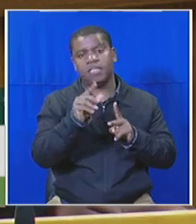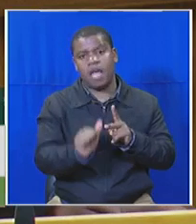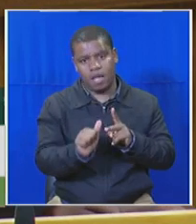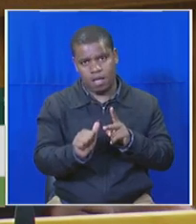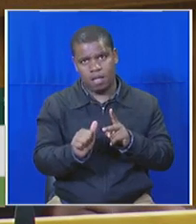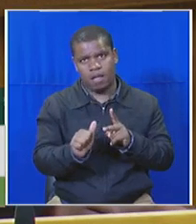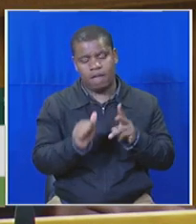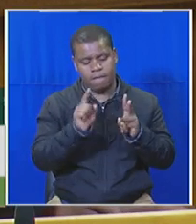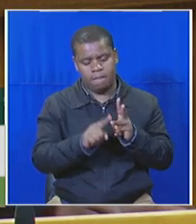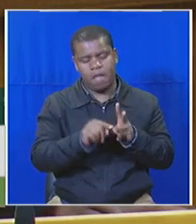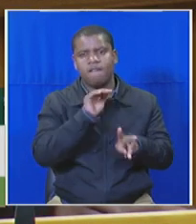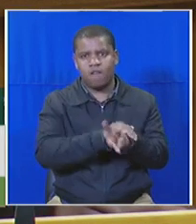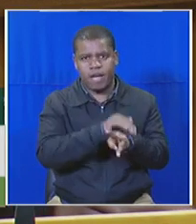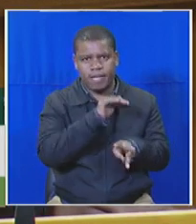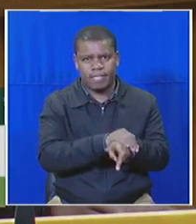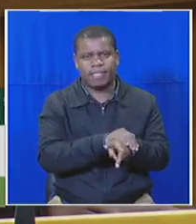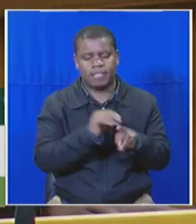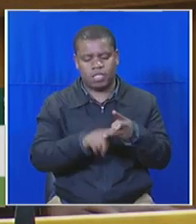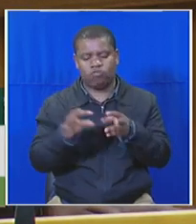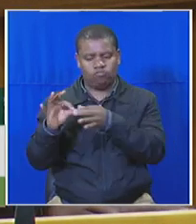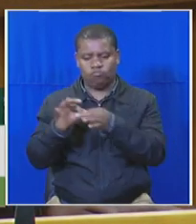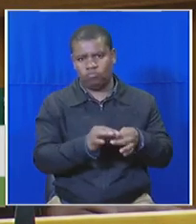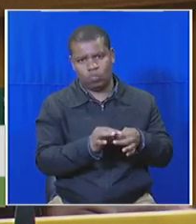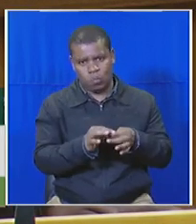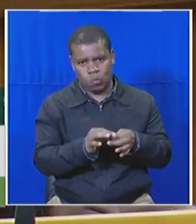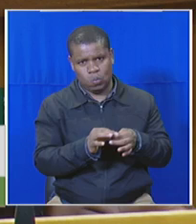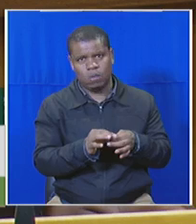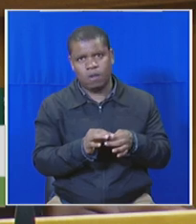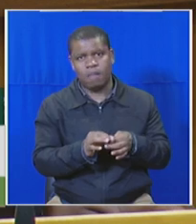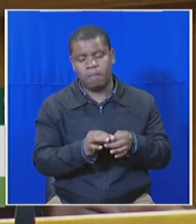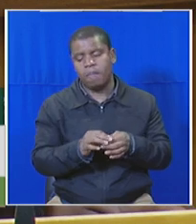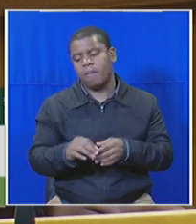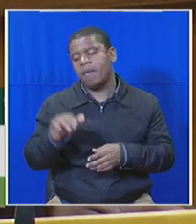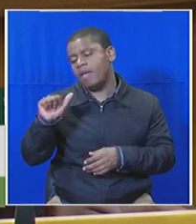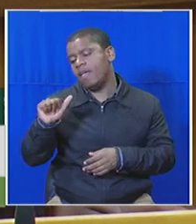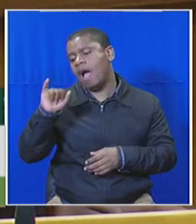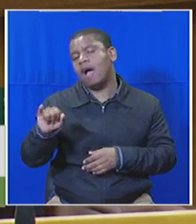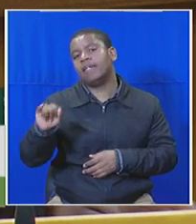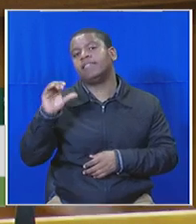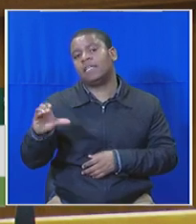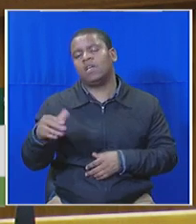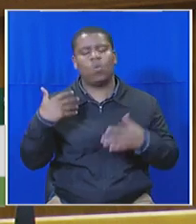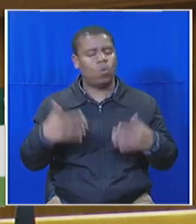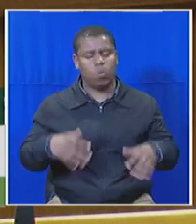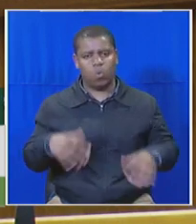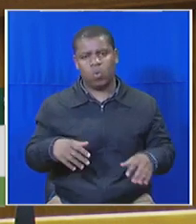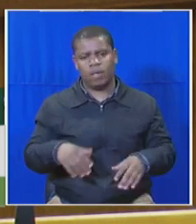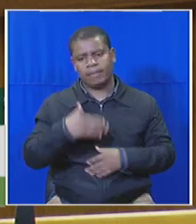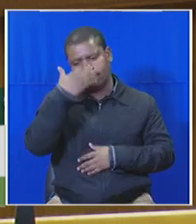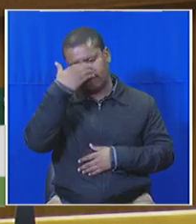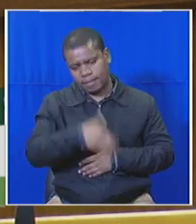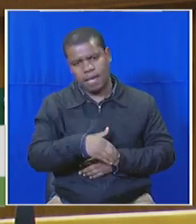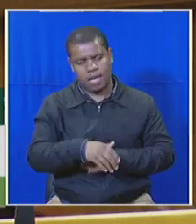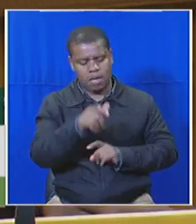Alliance, his friends and relatives, the AIC is deeply saddened by the loss of your loved one,